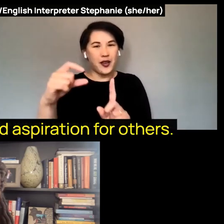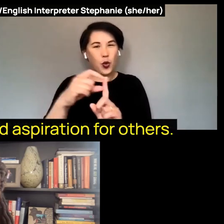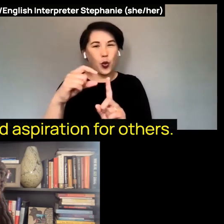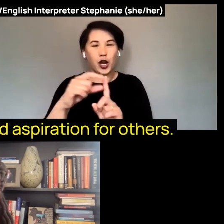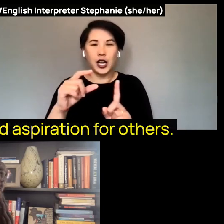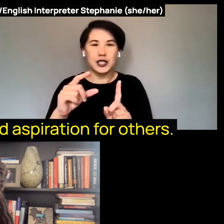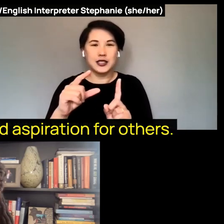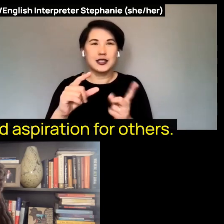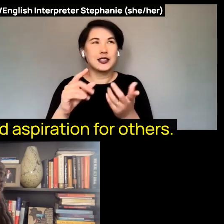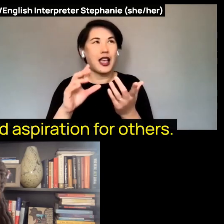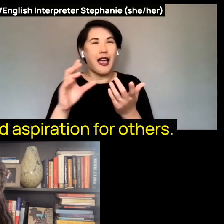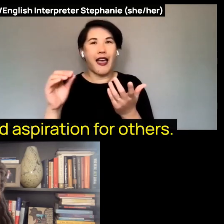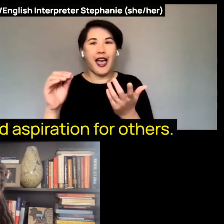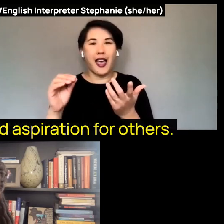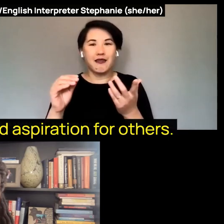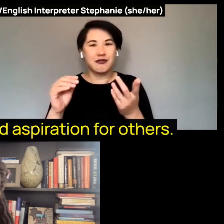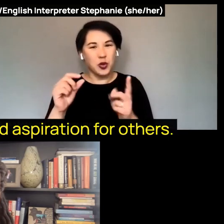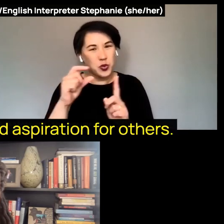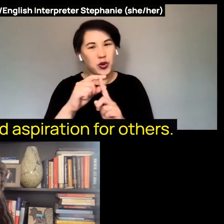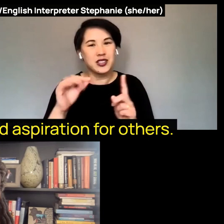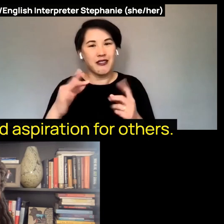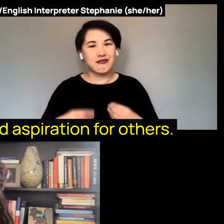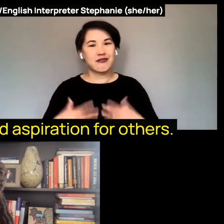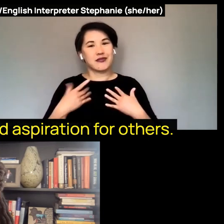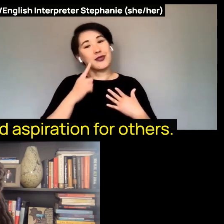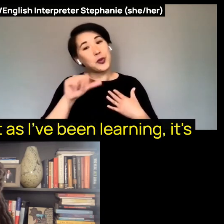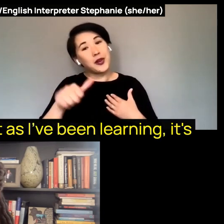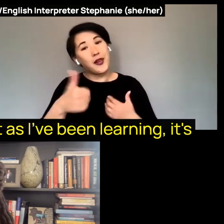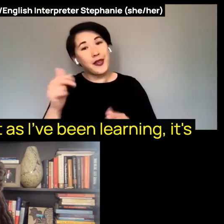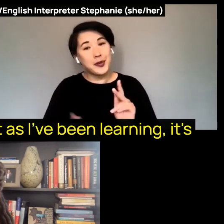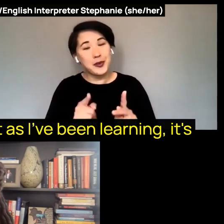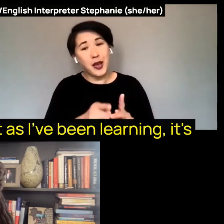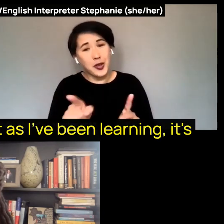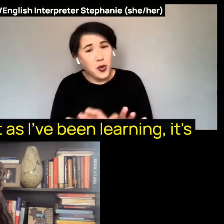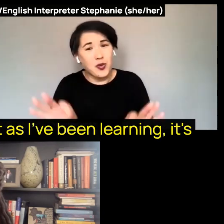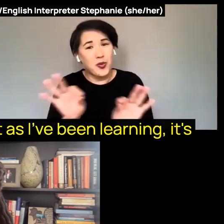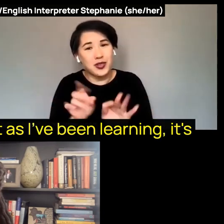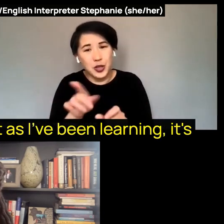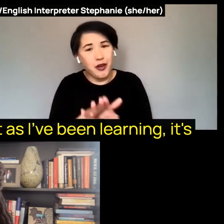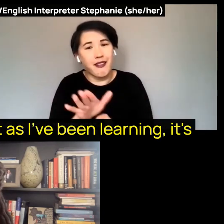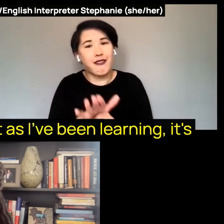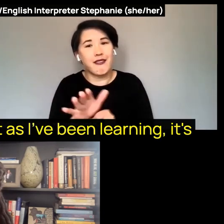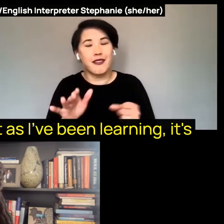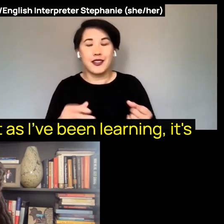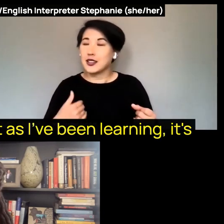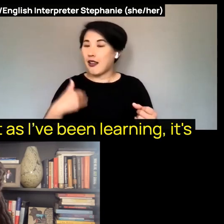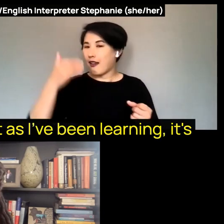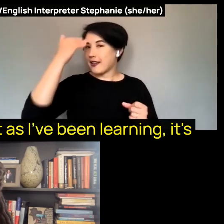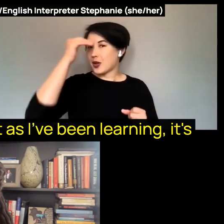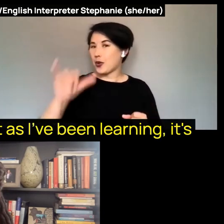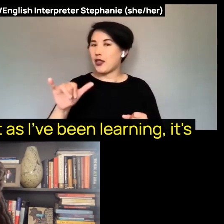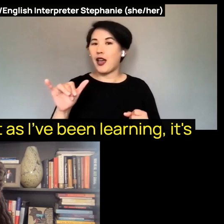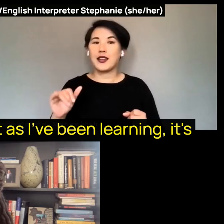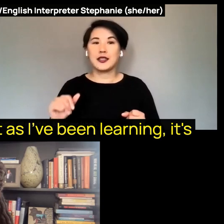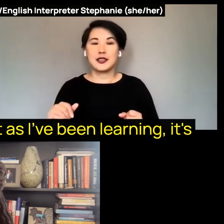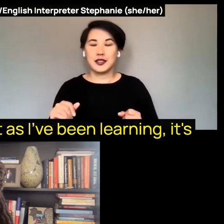and gems of inspiration and aspiration for others. Because I know that as